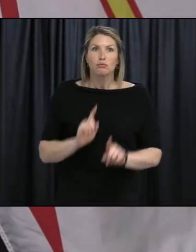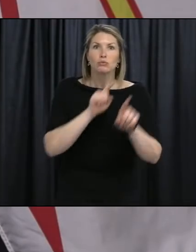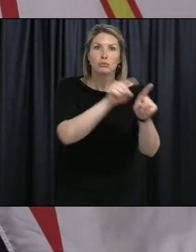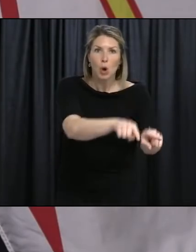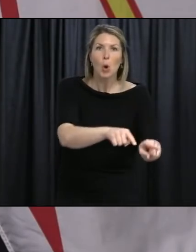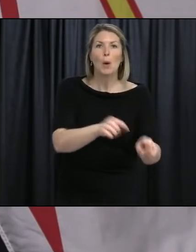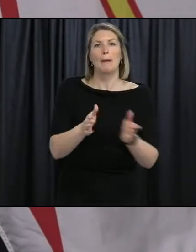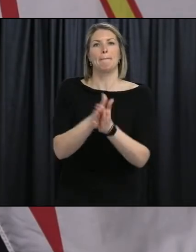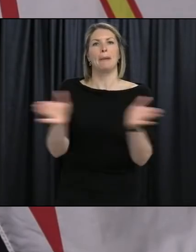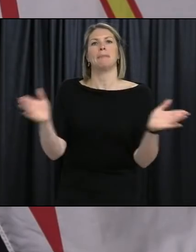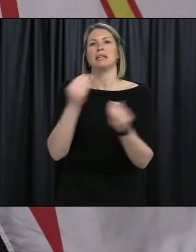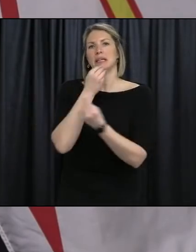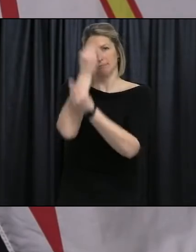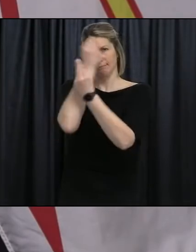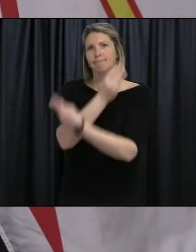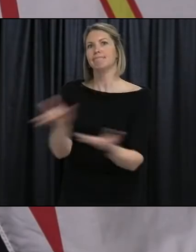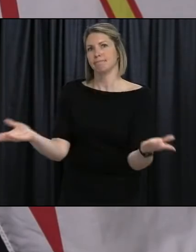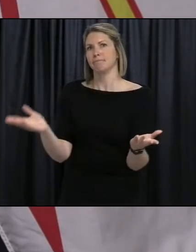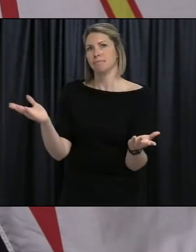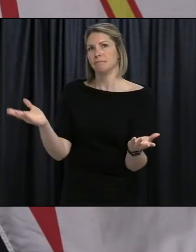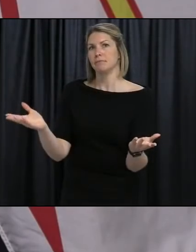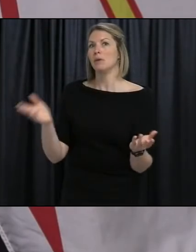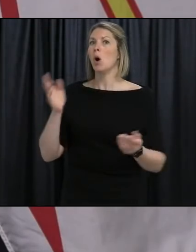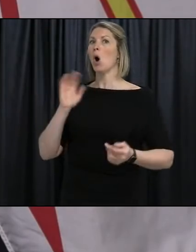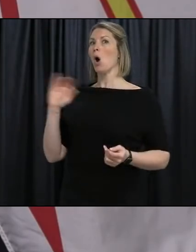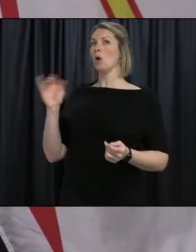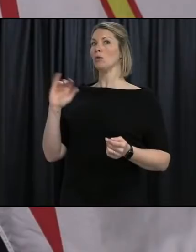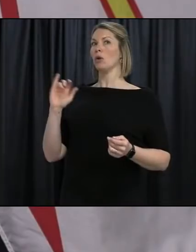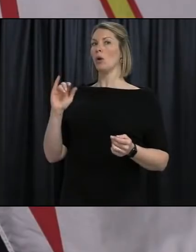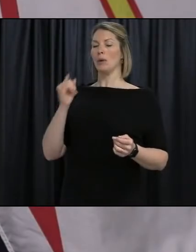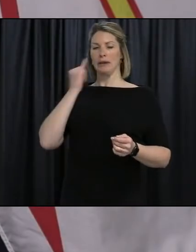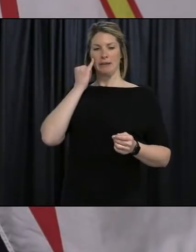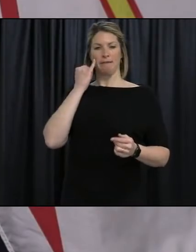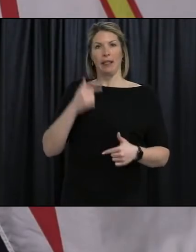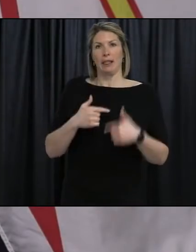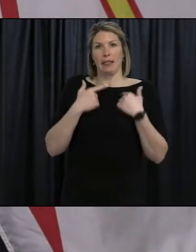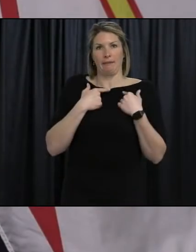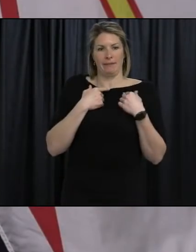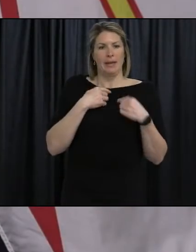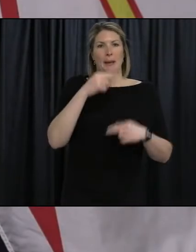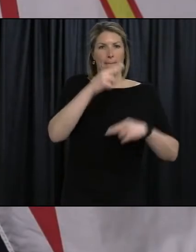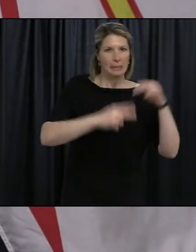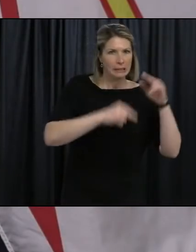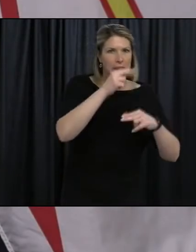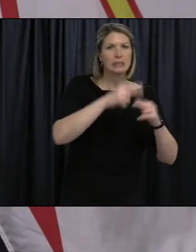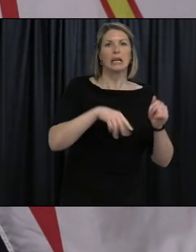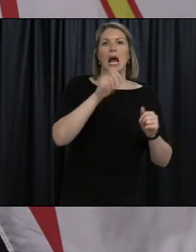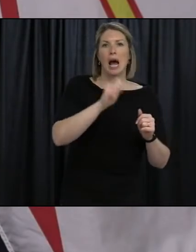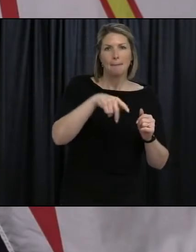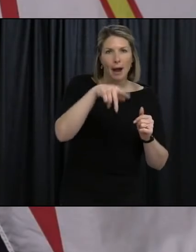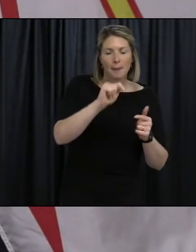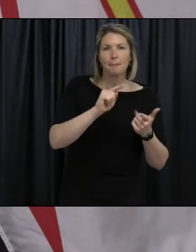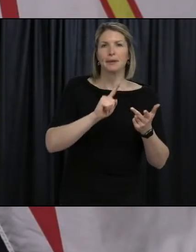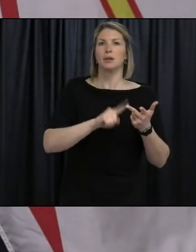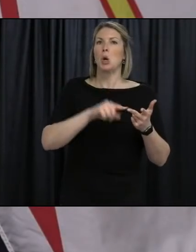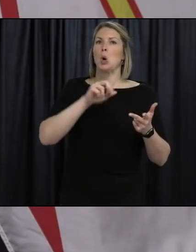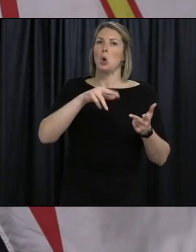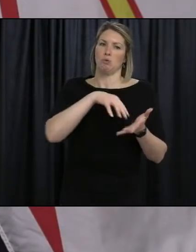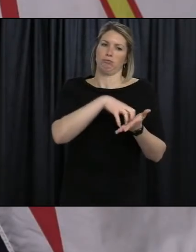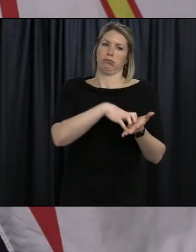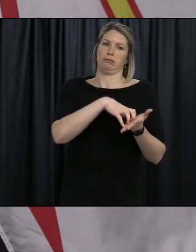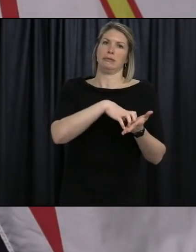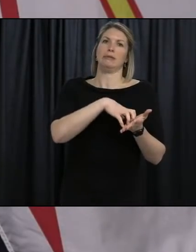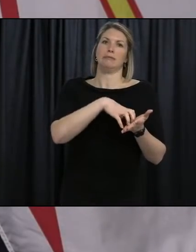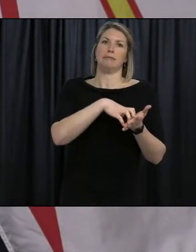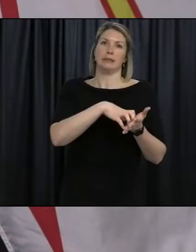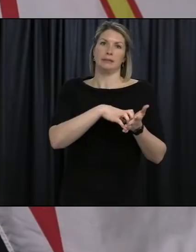available. Vaccinations are also being planned for those in congregate living settings and those that are clinically extremely vulnerable, as outlined in our